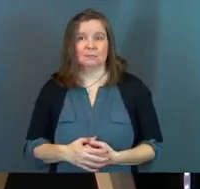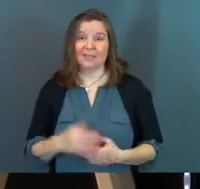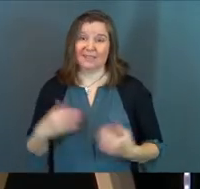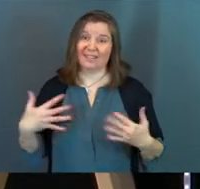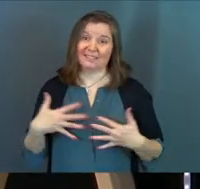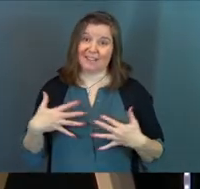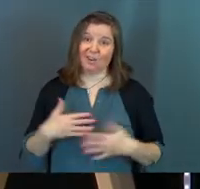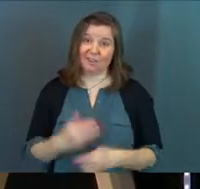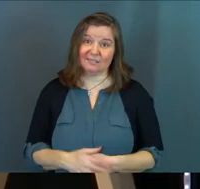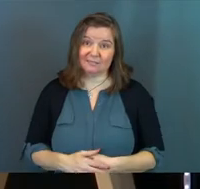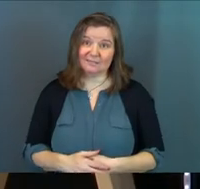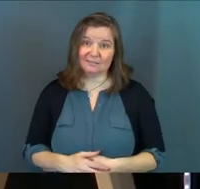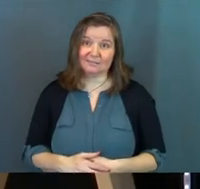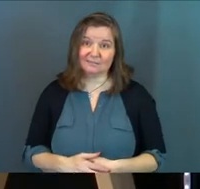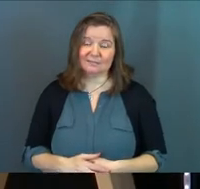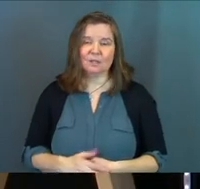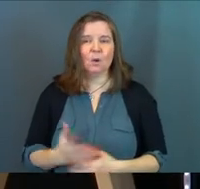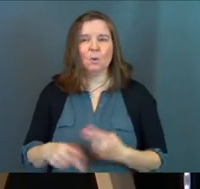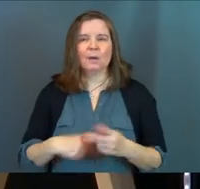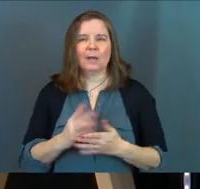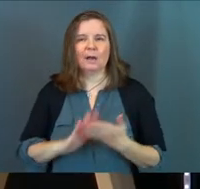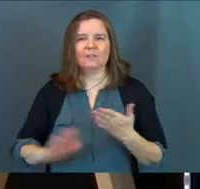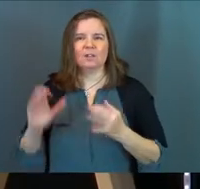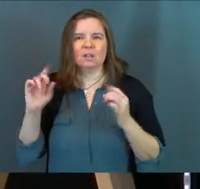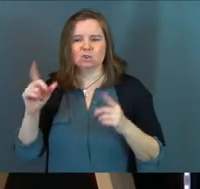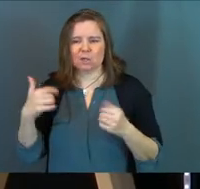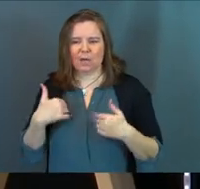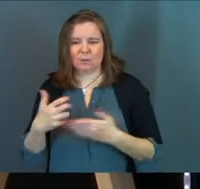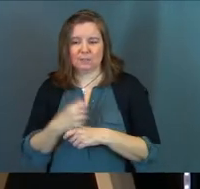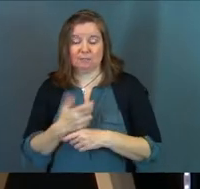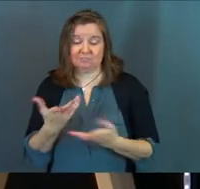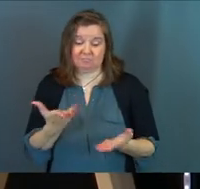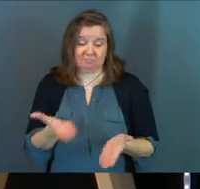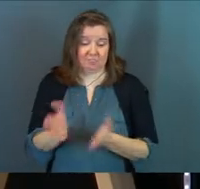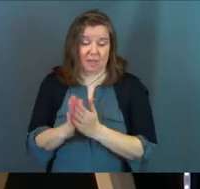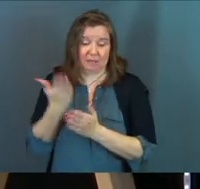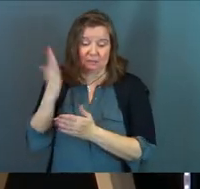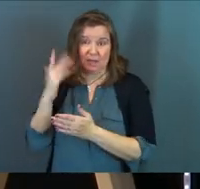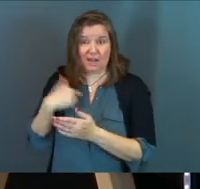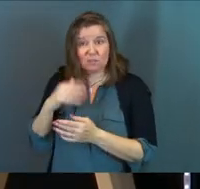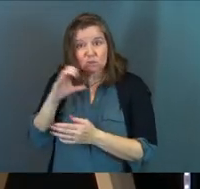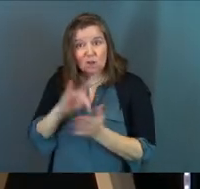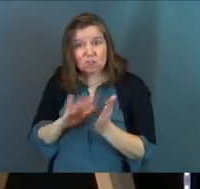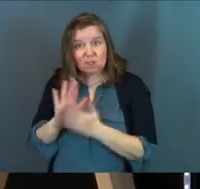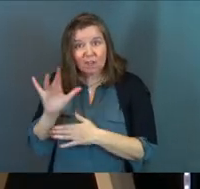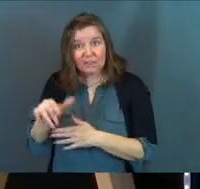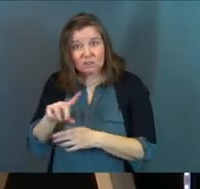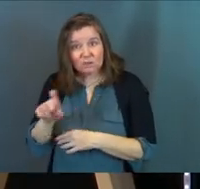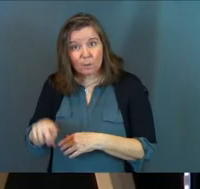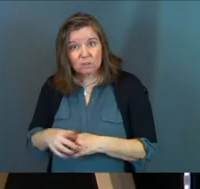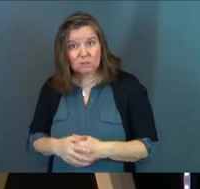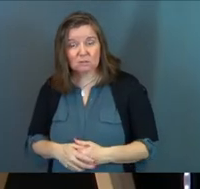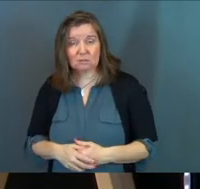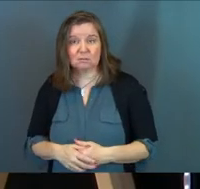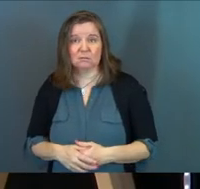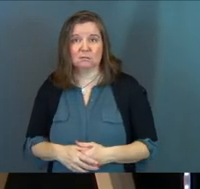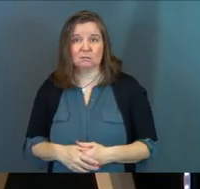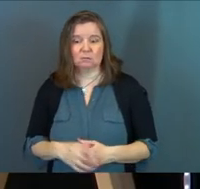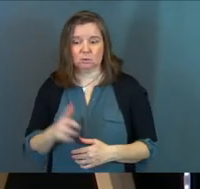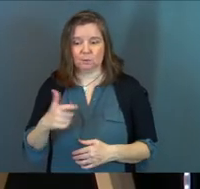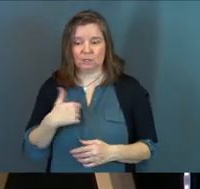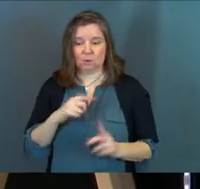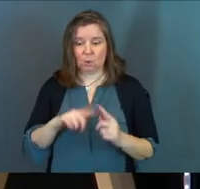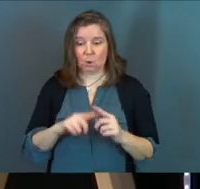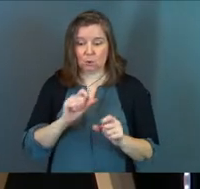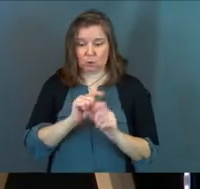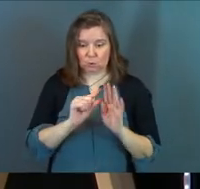That's scary, isn't it? What kind of college education should I receive? Ask God. Have you sought Jesus on this question? Do we